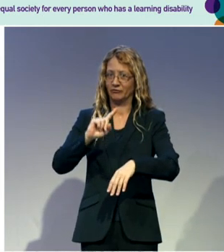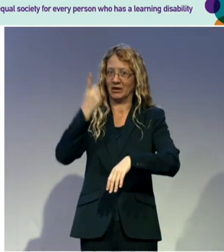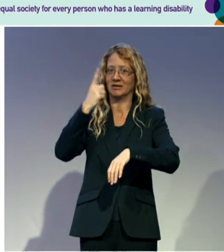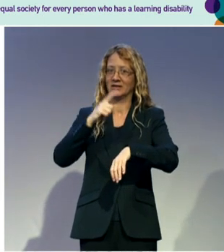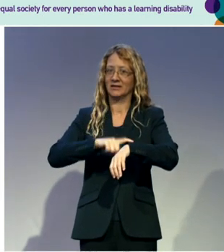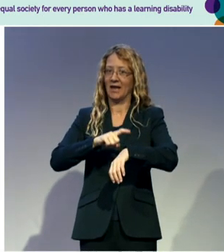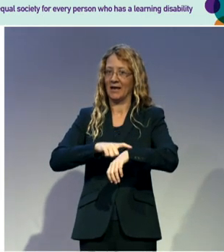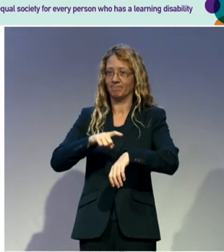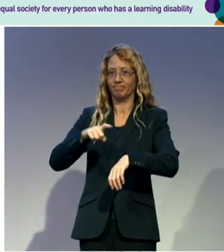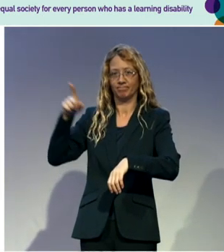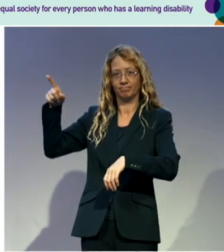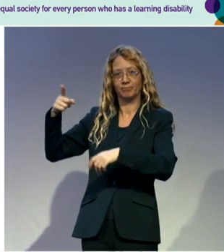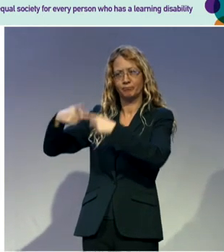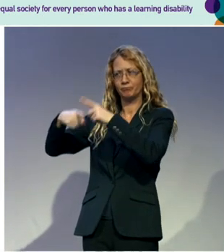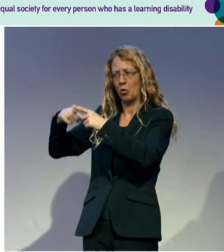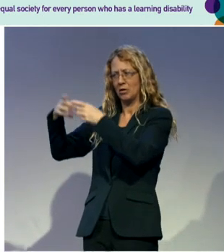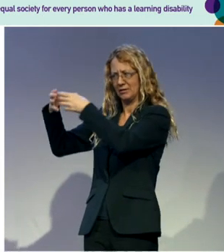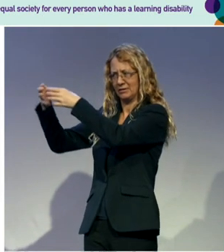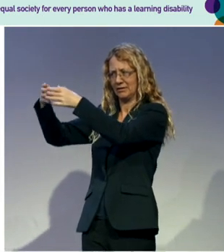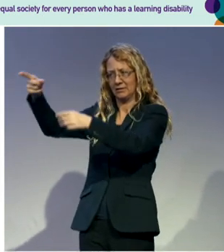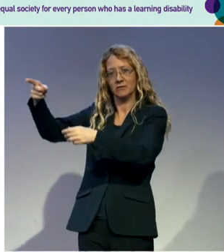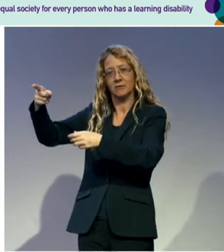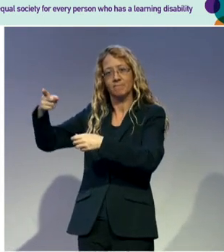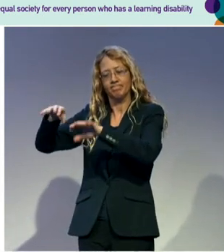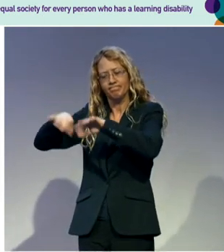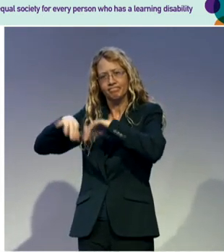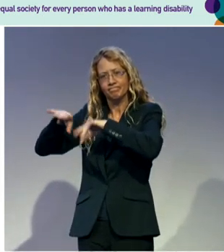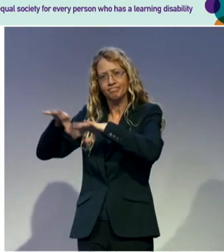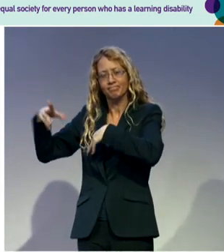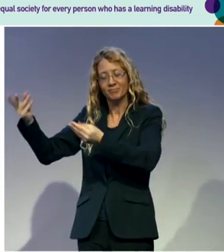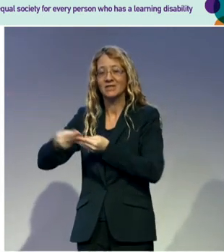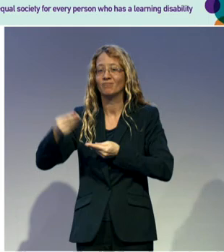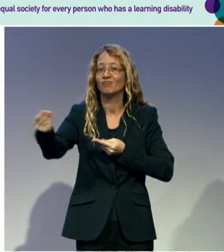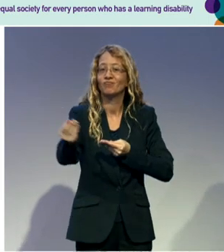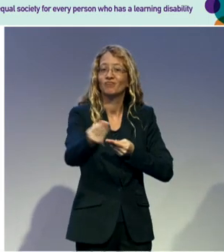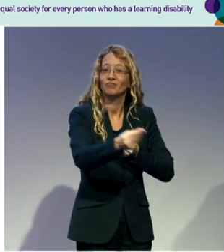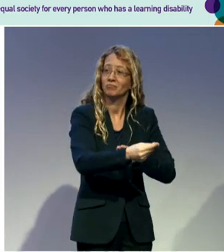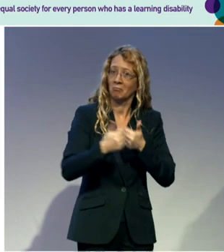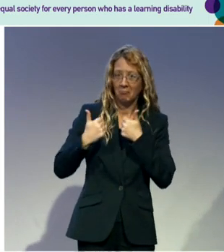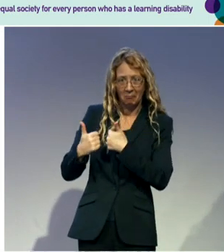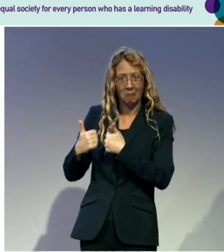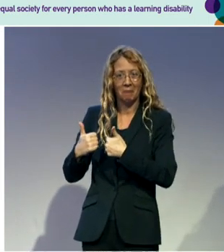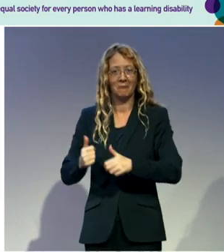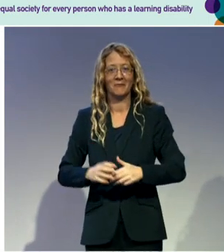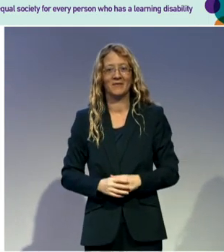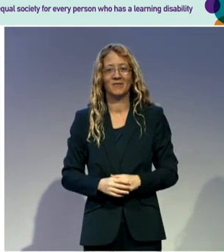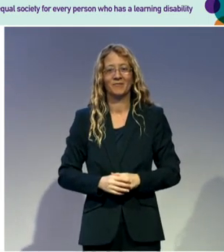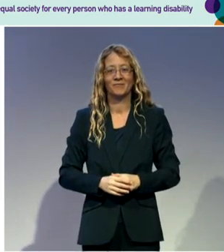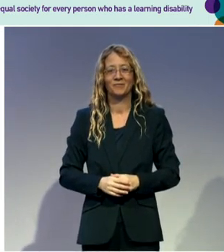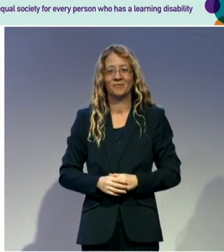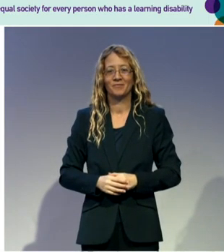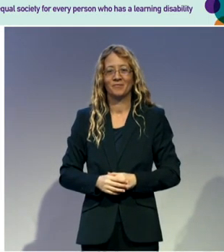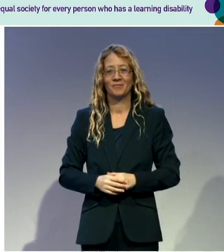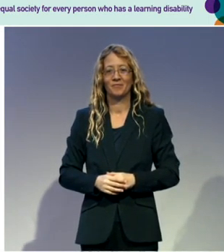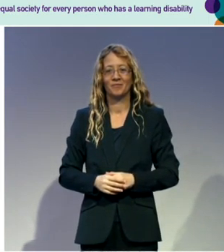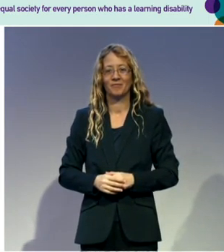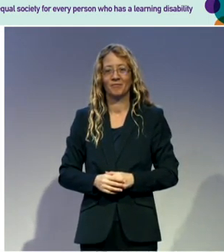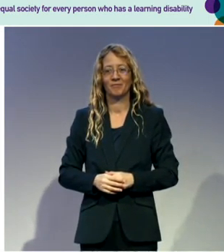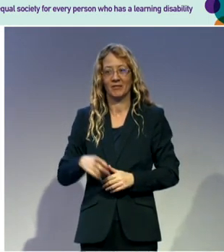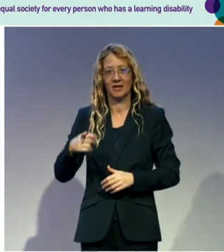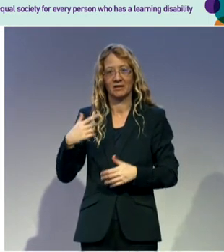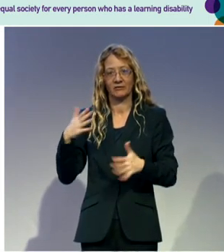group adopted our model for meetings rather than their traditional setup to make their own meetings more accessible for all